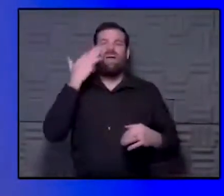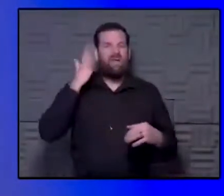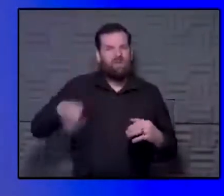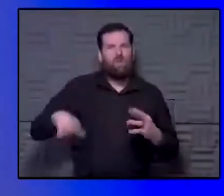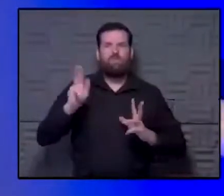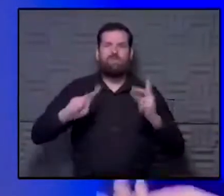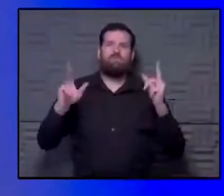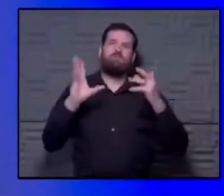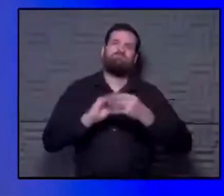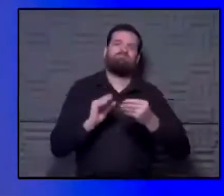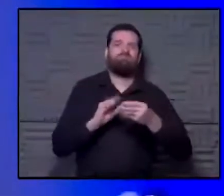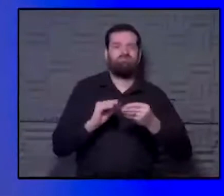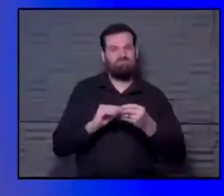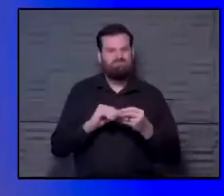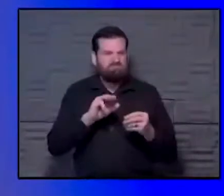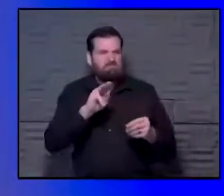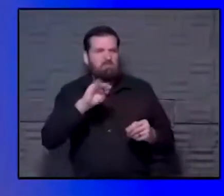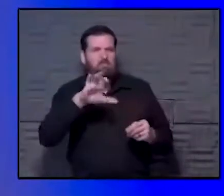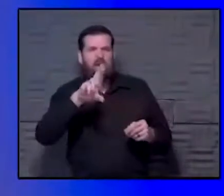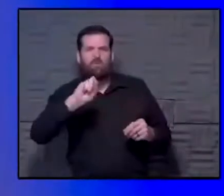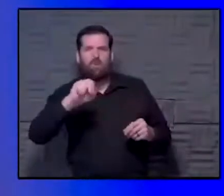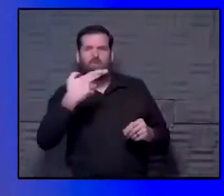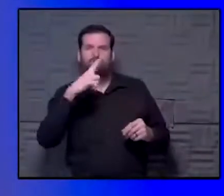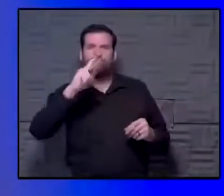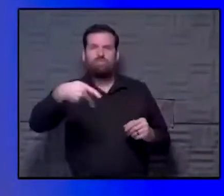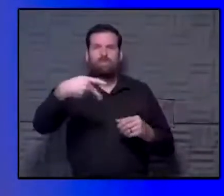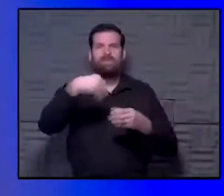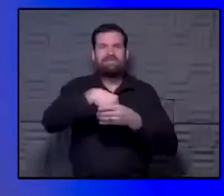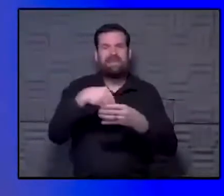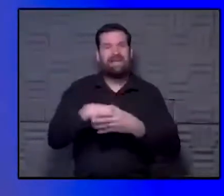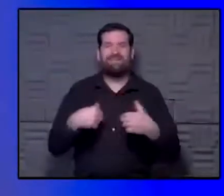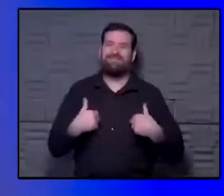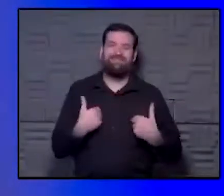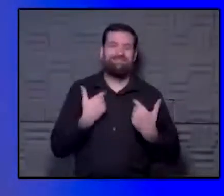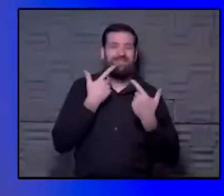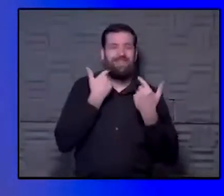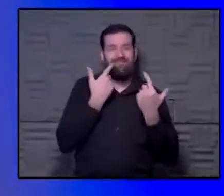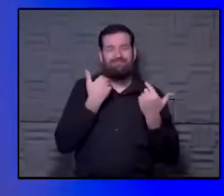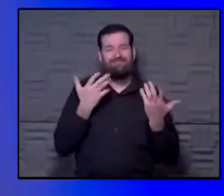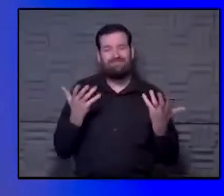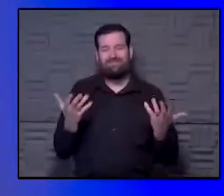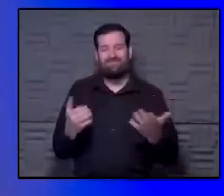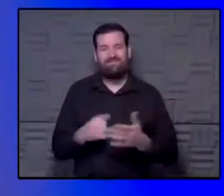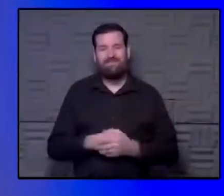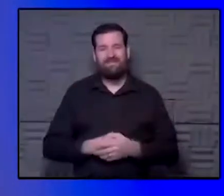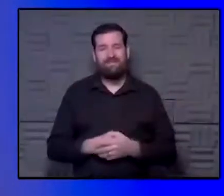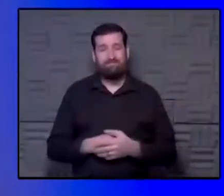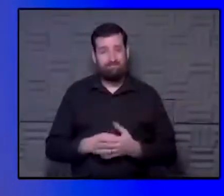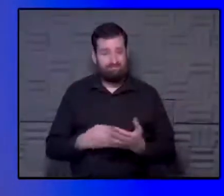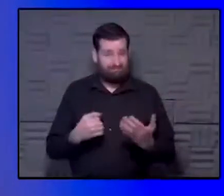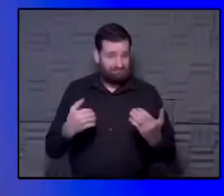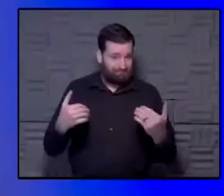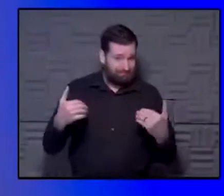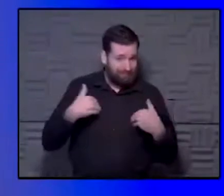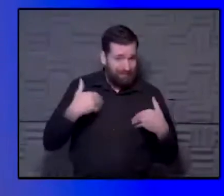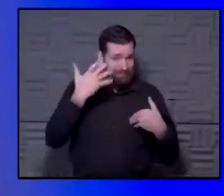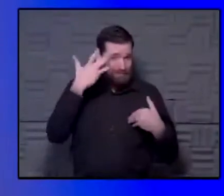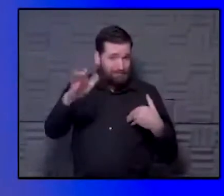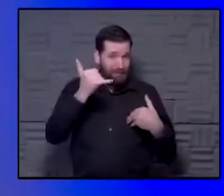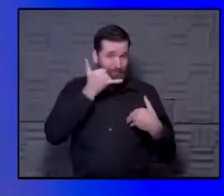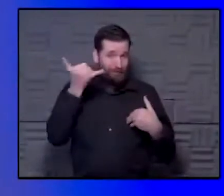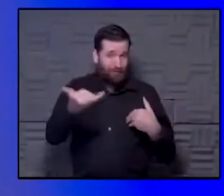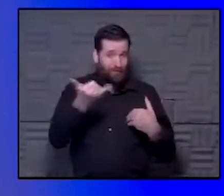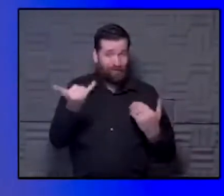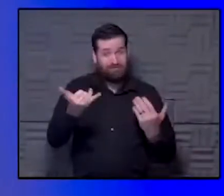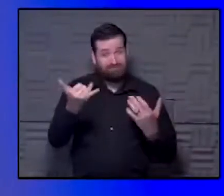like, well, is there a microchip in it? And I kind of laugh, and I'm like, well, if you have a smart device, which